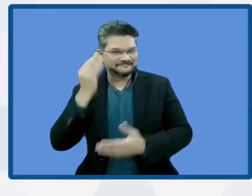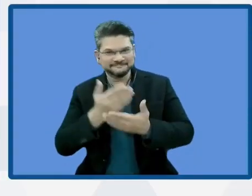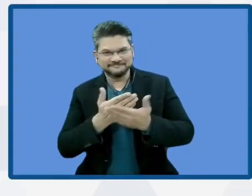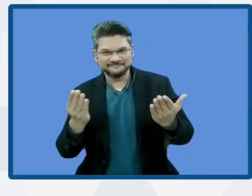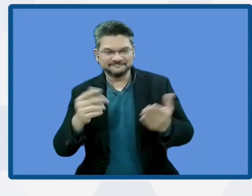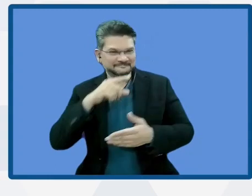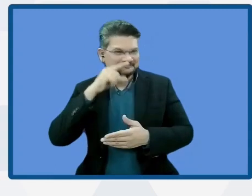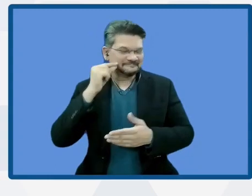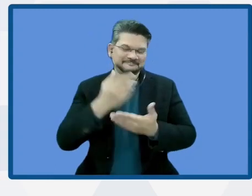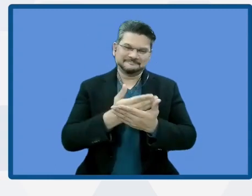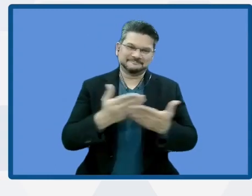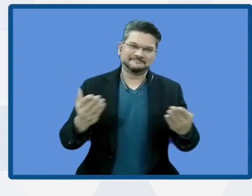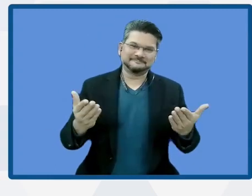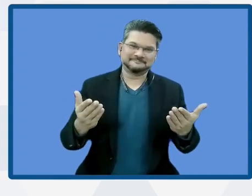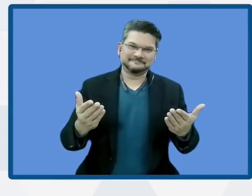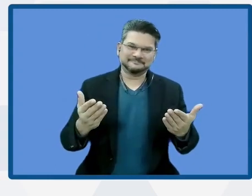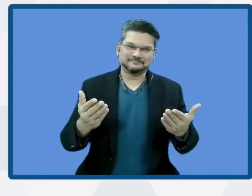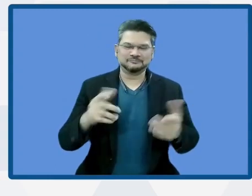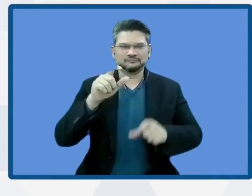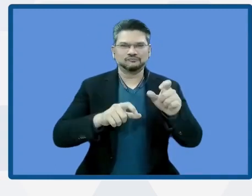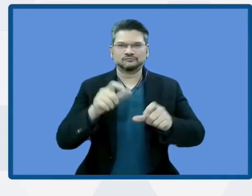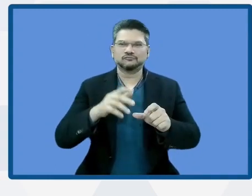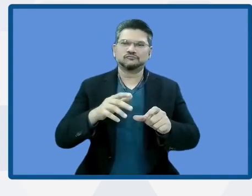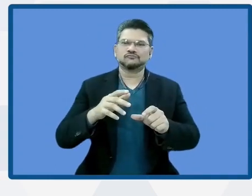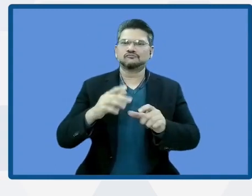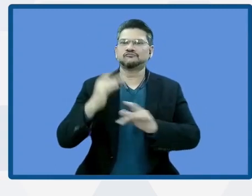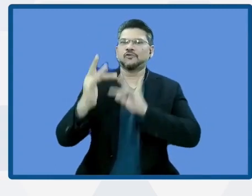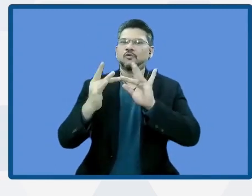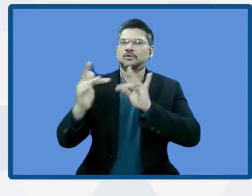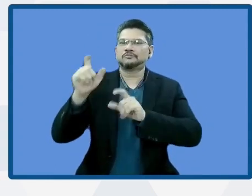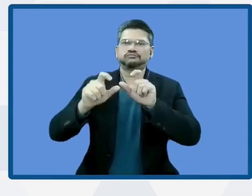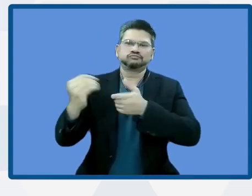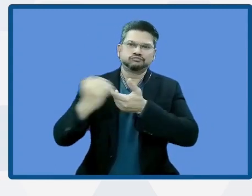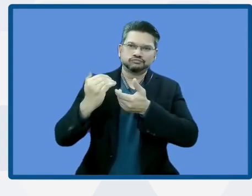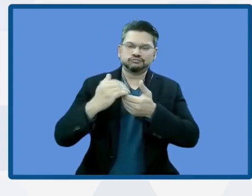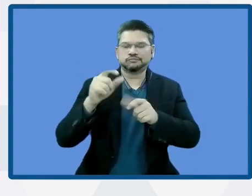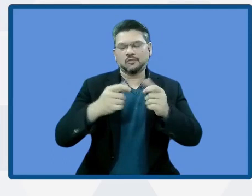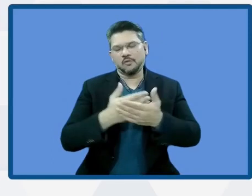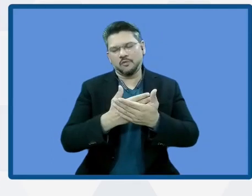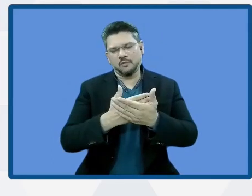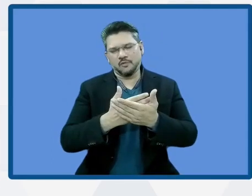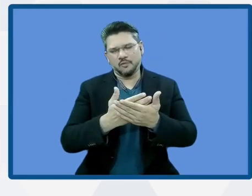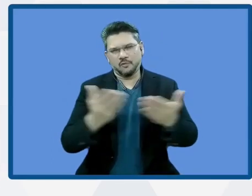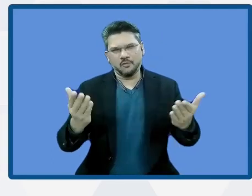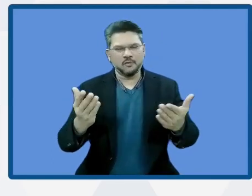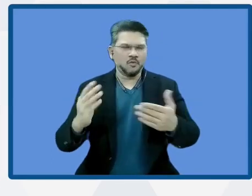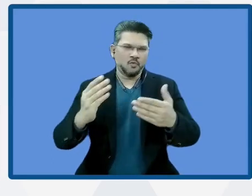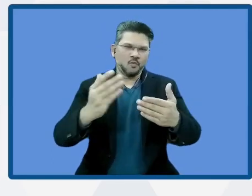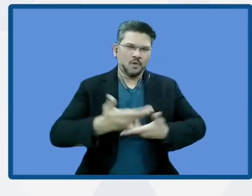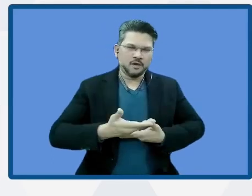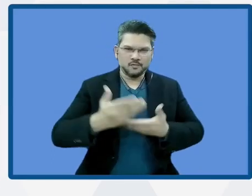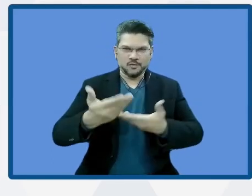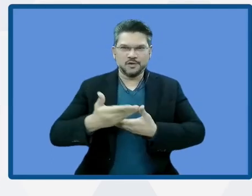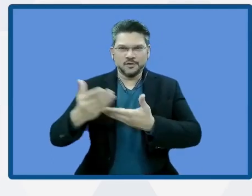are connected virtually with us, I would like to welcome you all to this